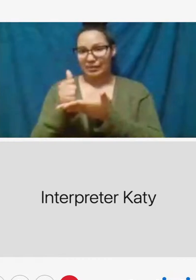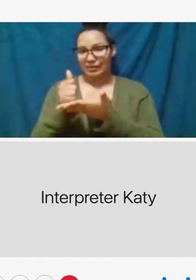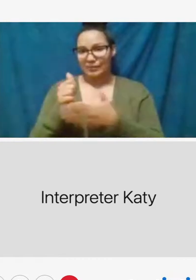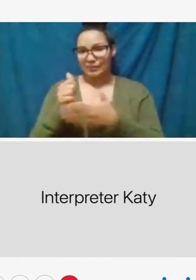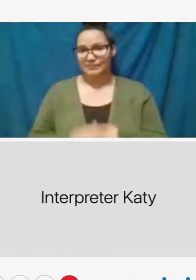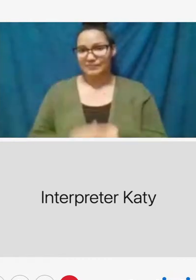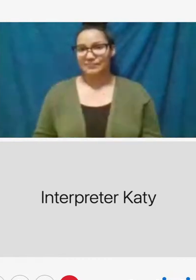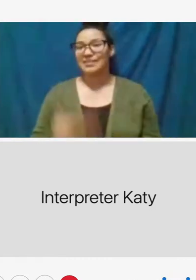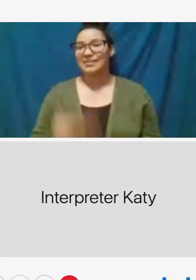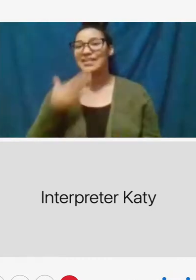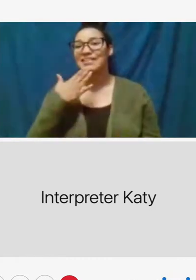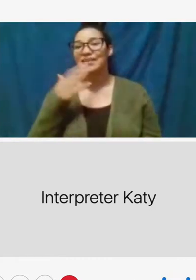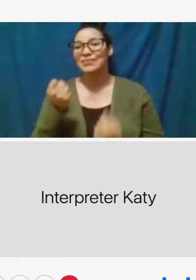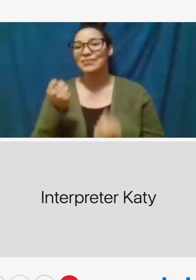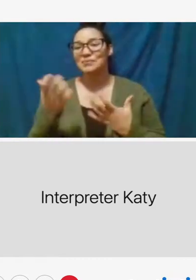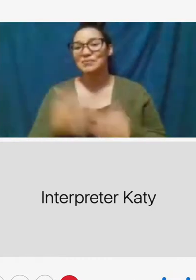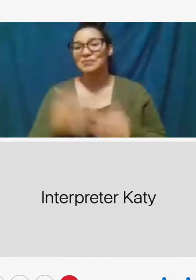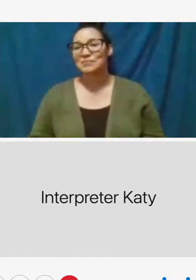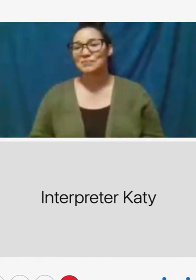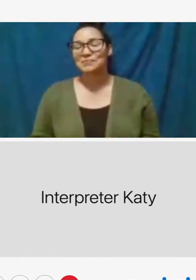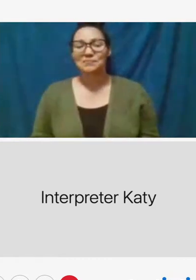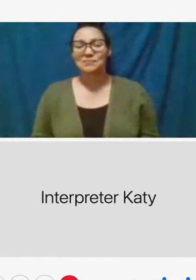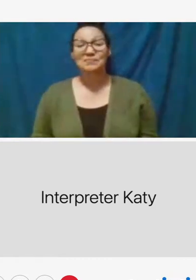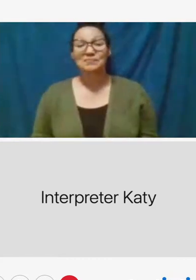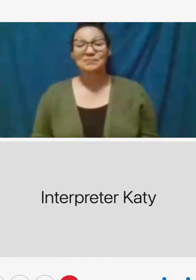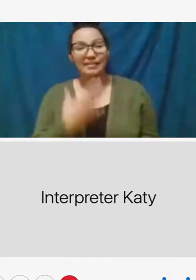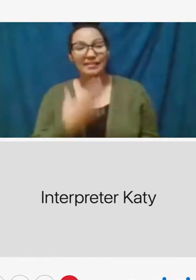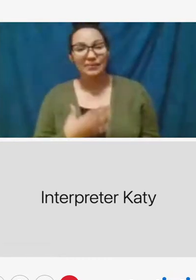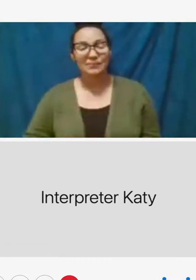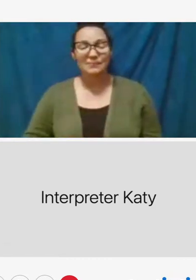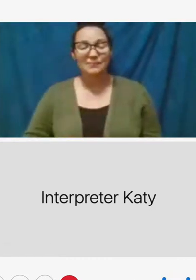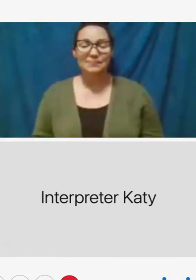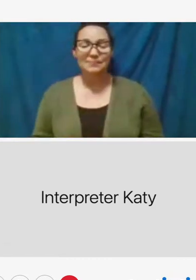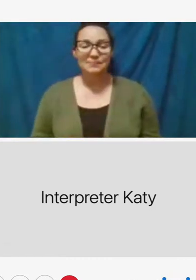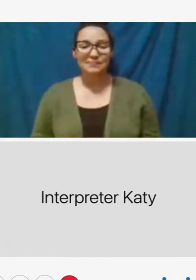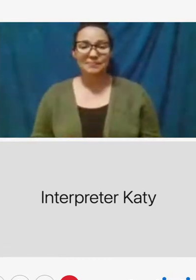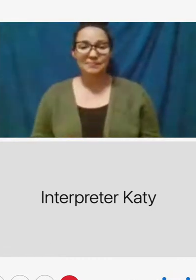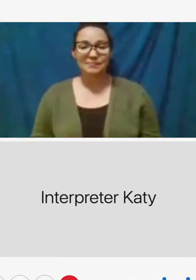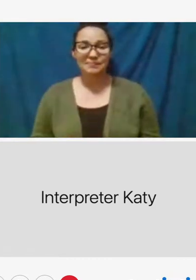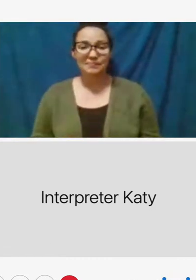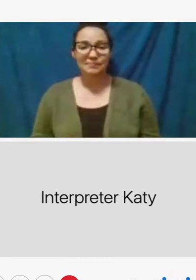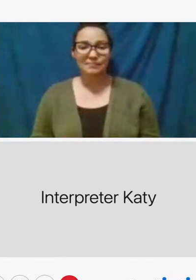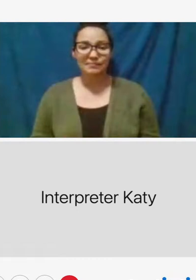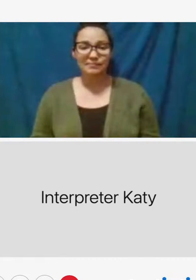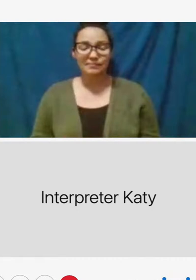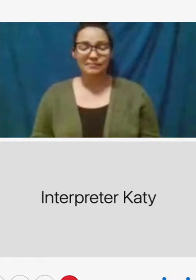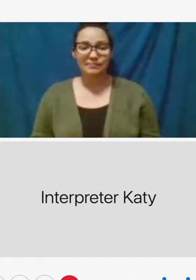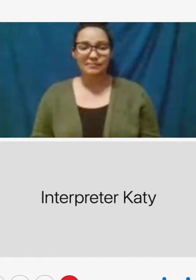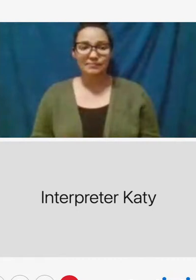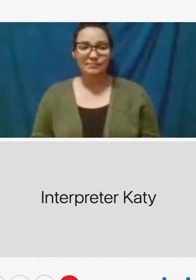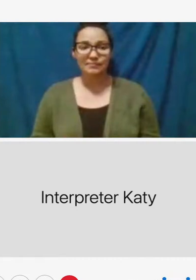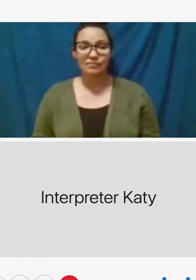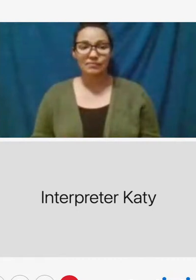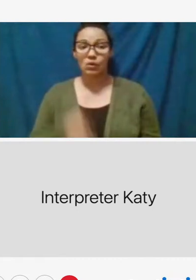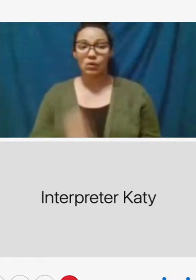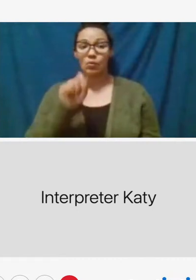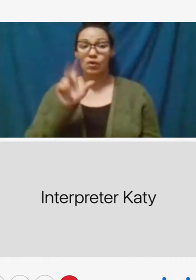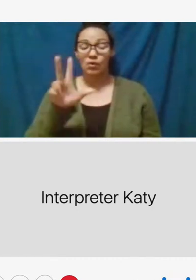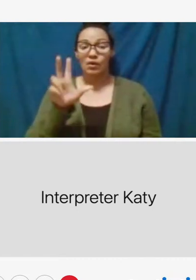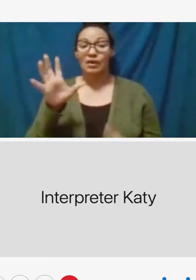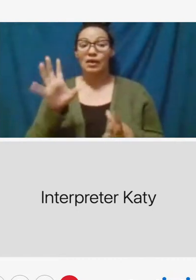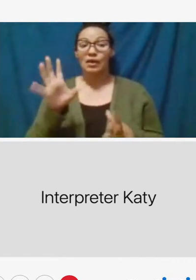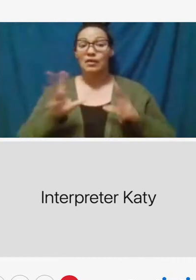thank you so much thank you item 1.3 adoption of the February 3rd